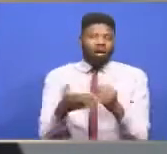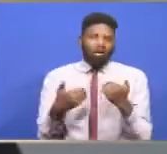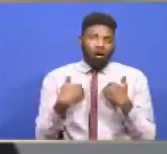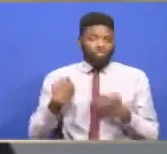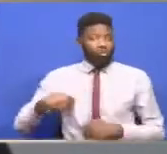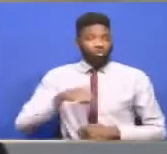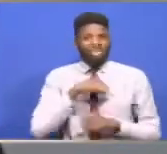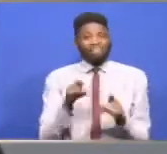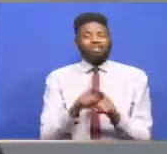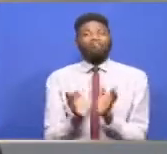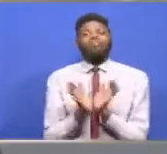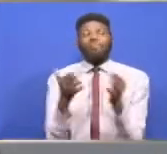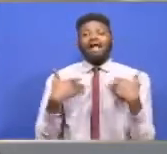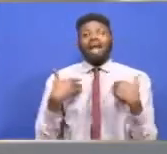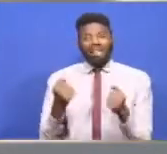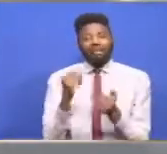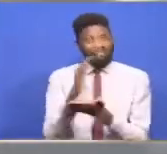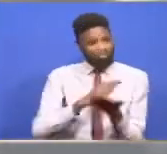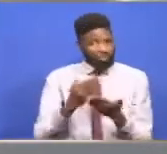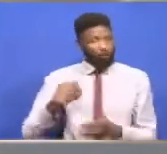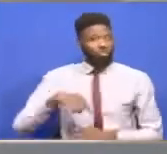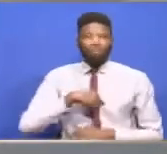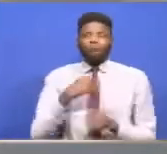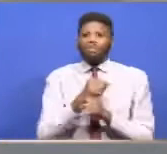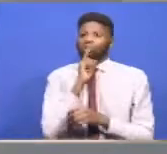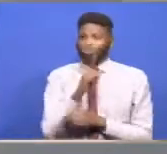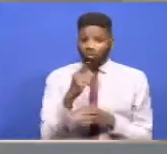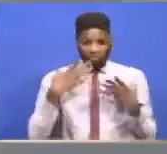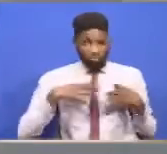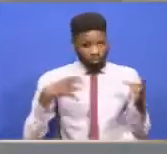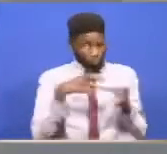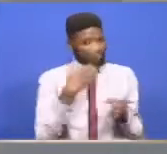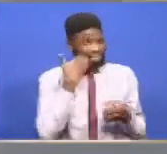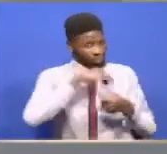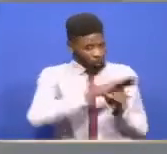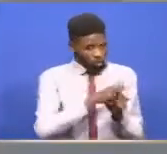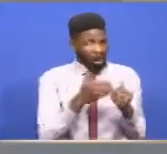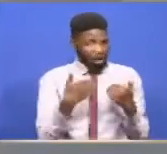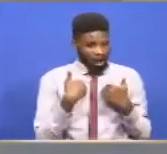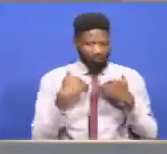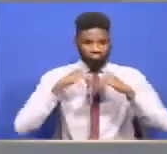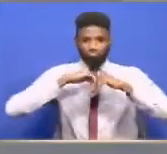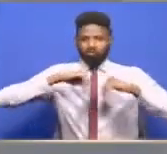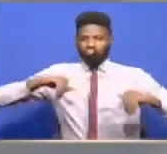sure we isolate the positive ones from those who are negative.